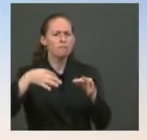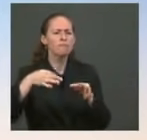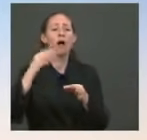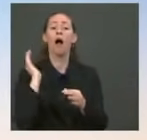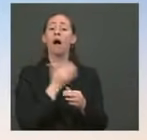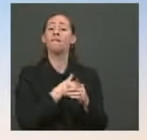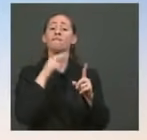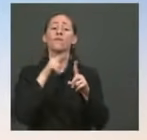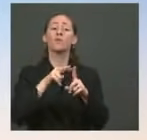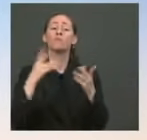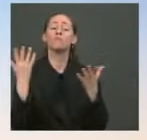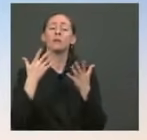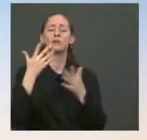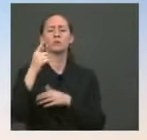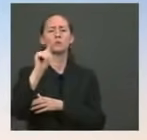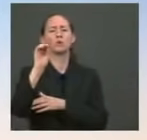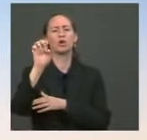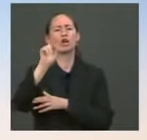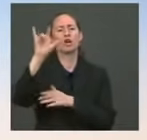discuss